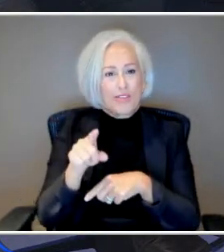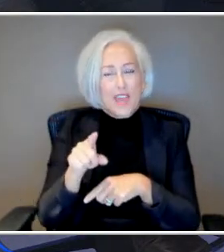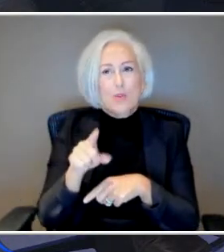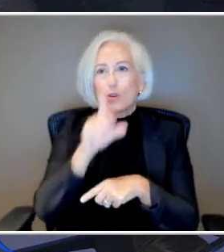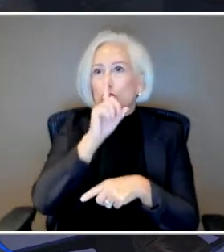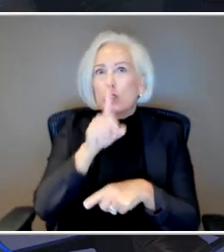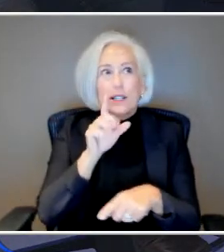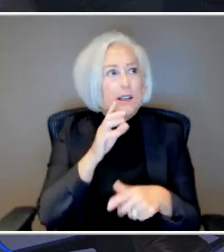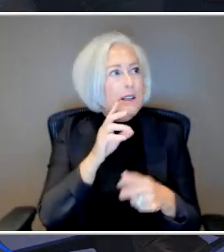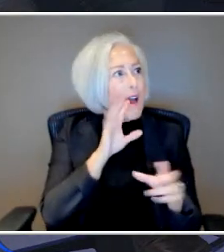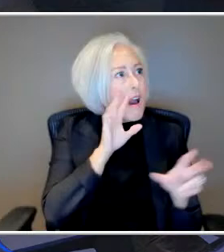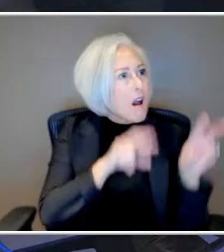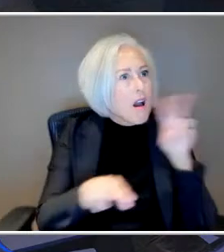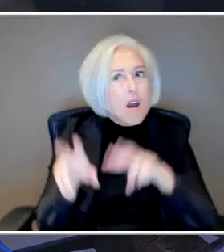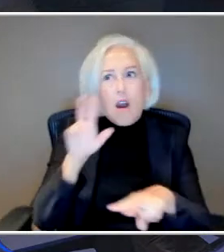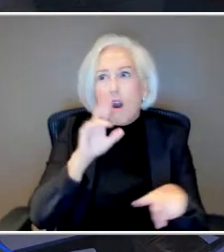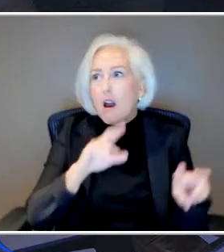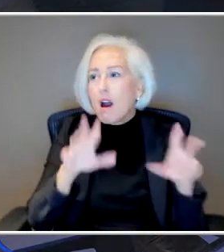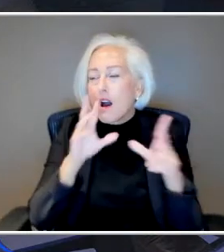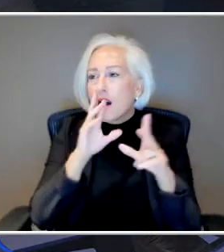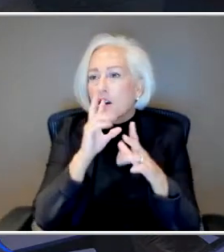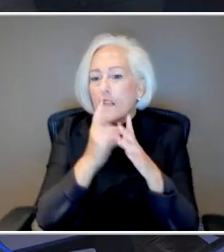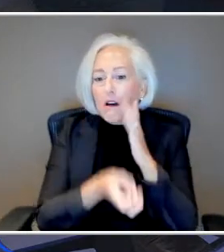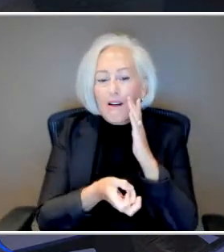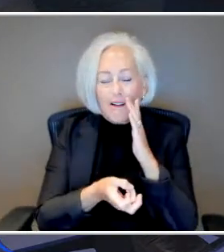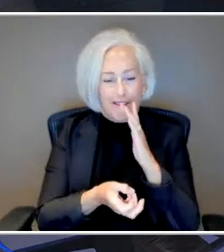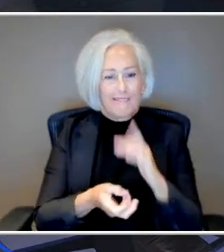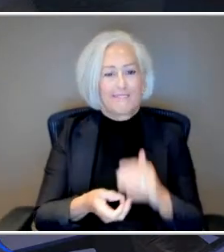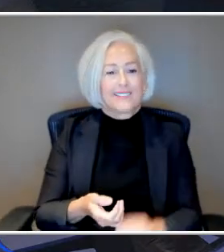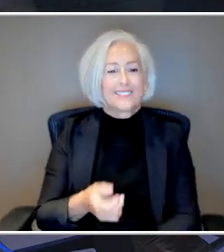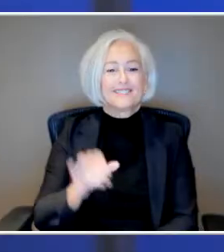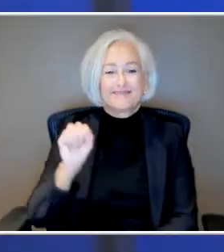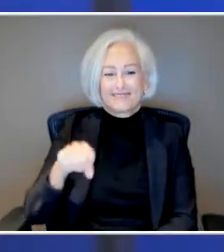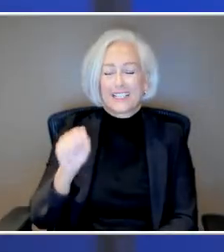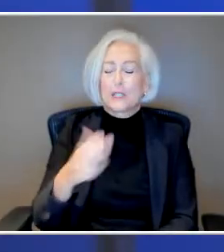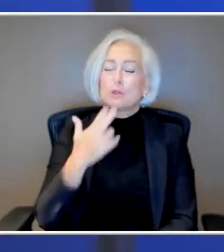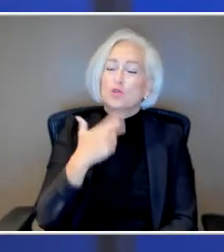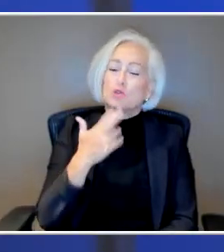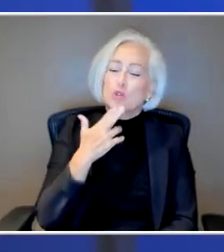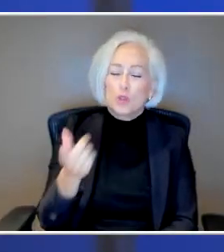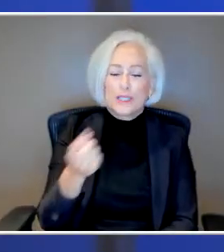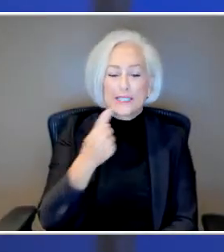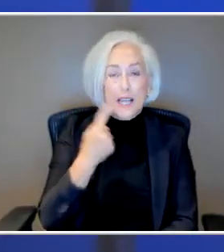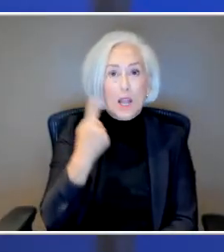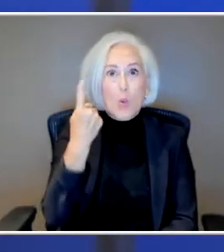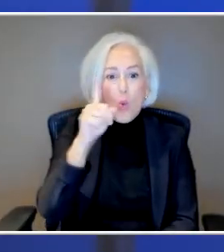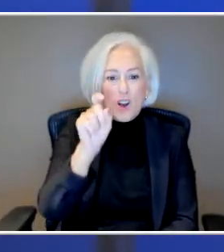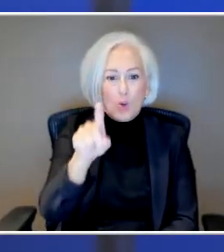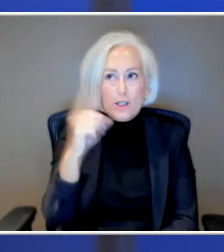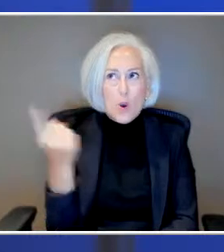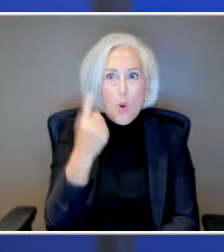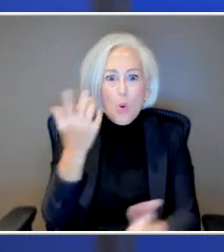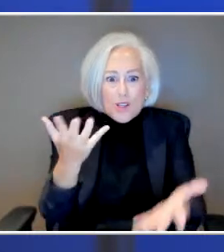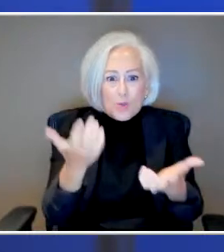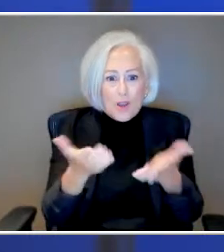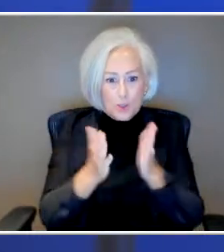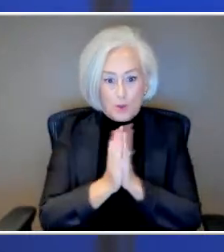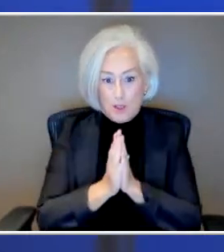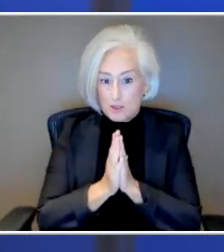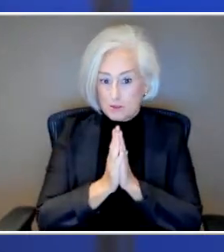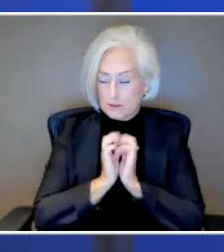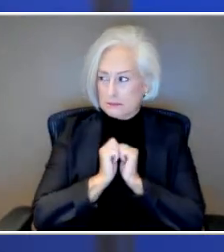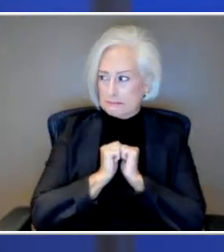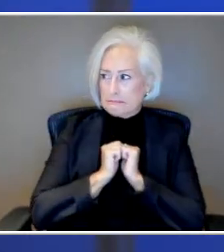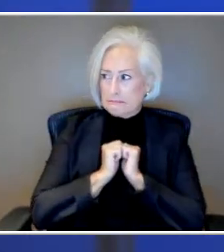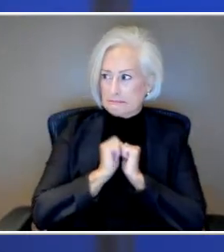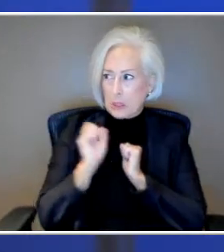them, they were really into you guys, and I loved seeing that. He was so cute. He said, I have one question I've always wanted to ask. And I'm like, oh,